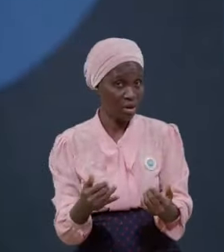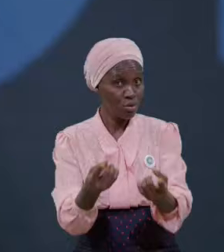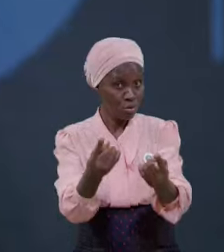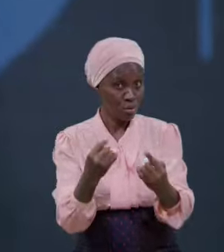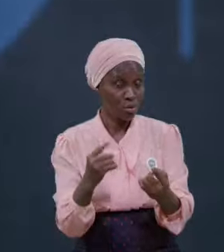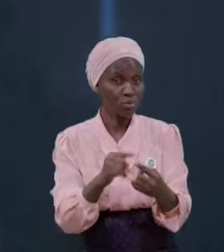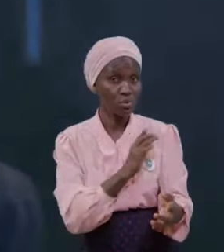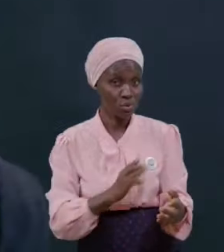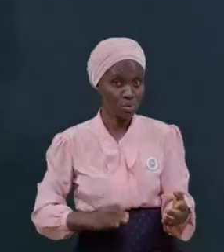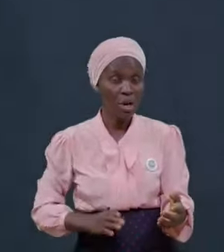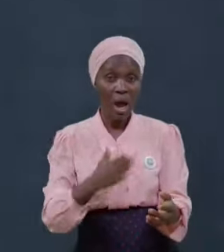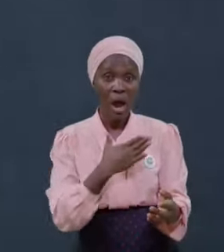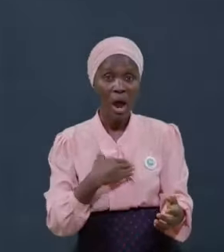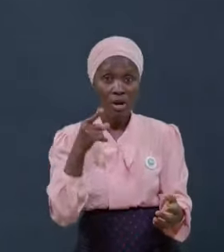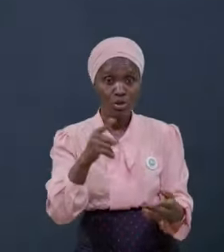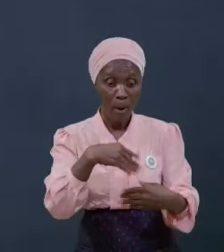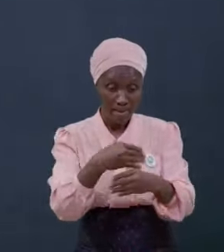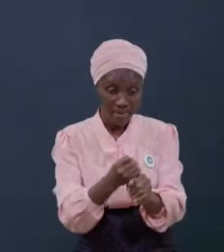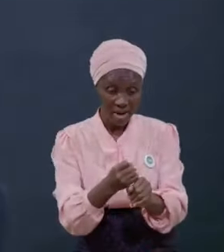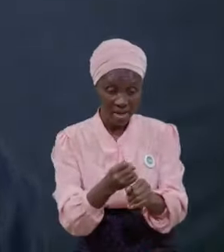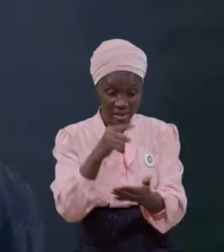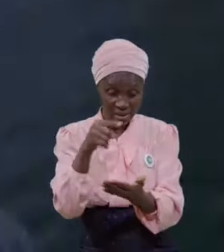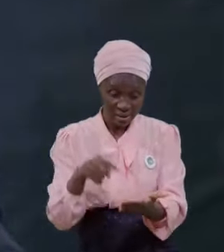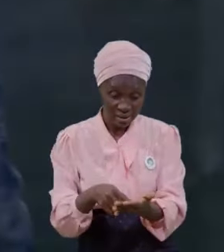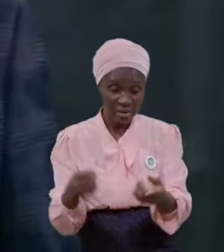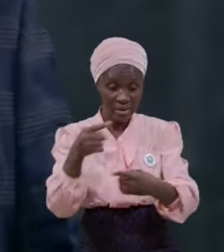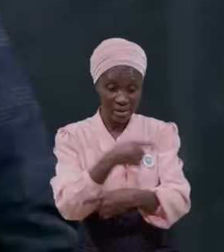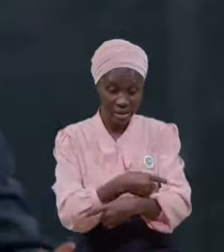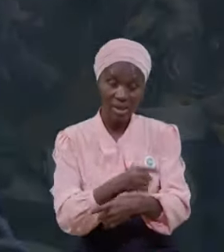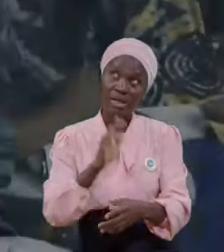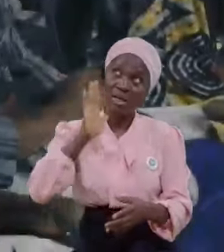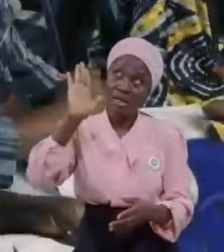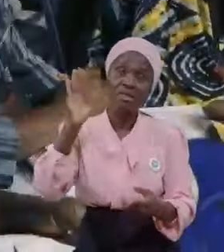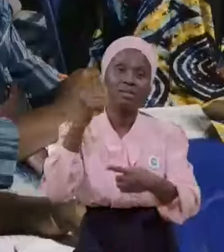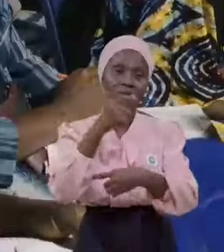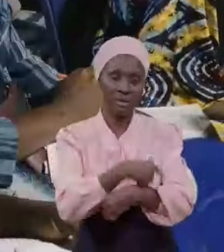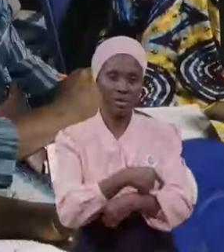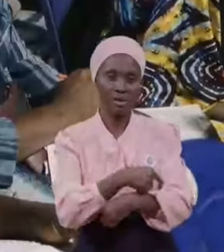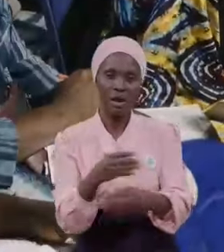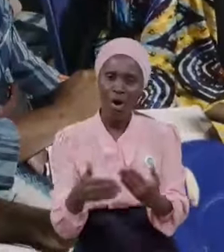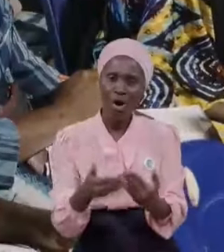day. Almost persuaded, turn not away. Don't turn